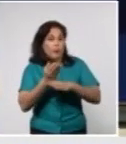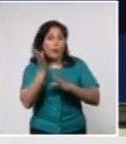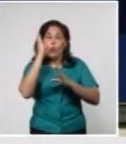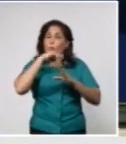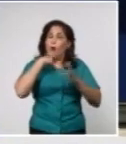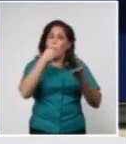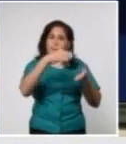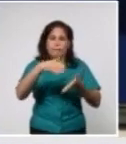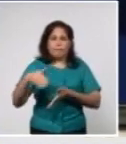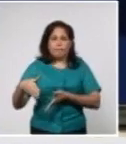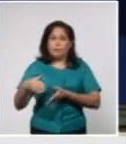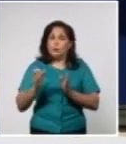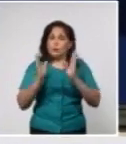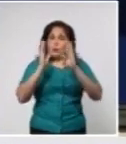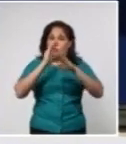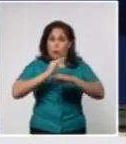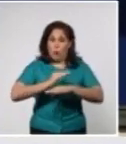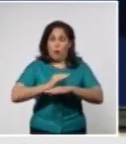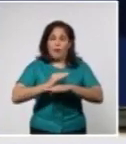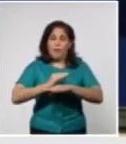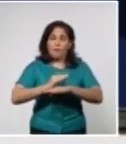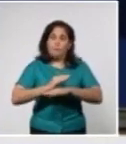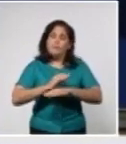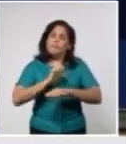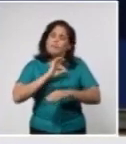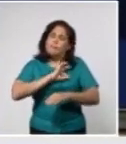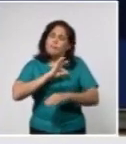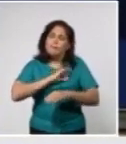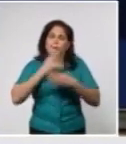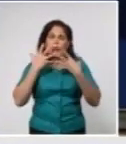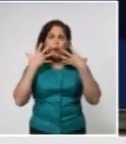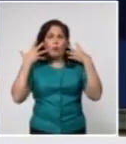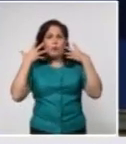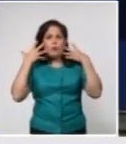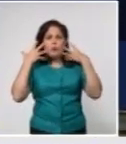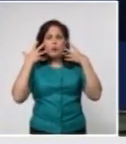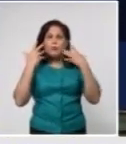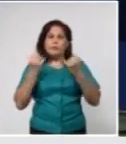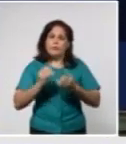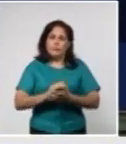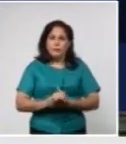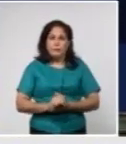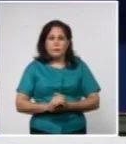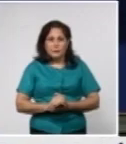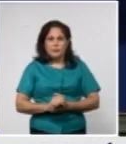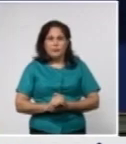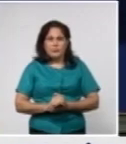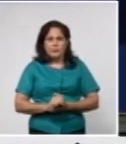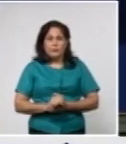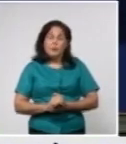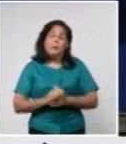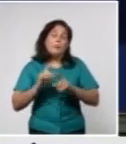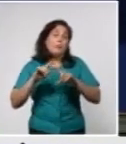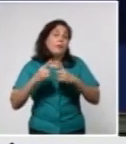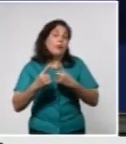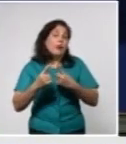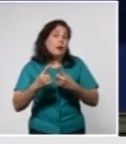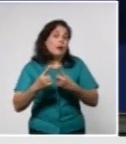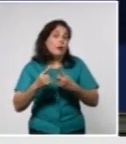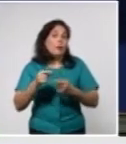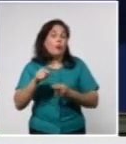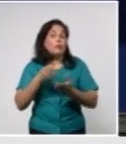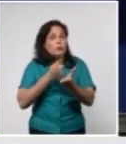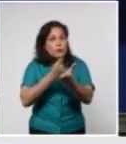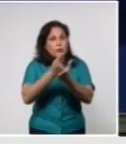This is the sixth consecutive day without deaths to report, and this is very gratifying.